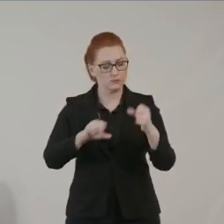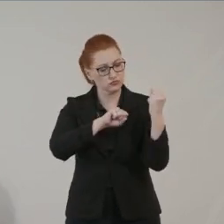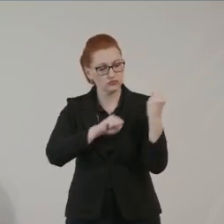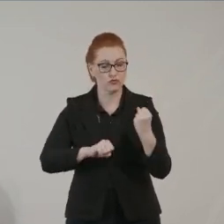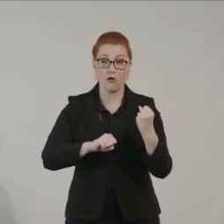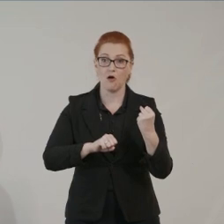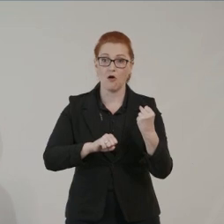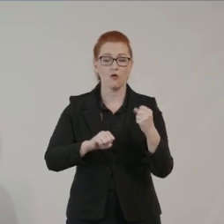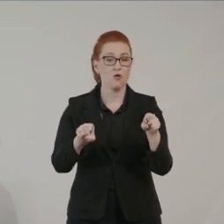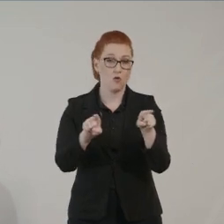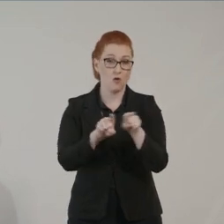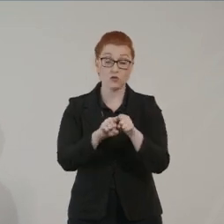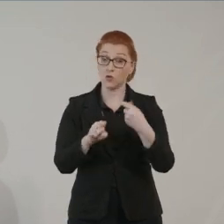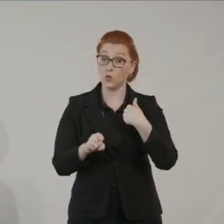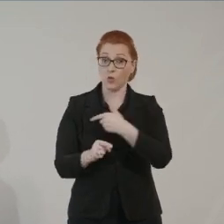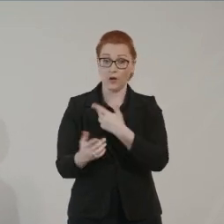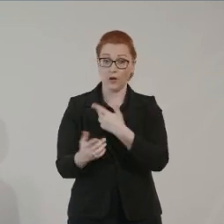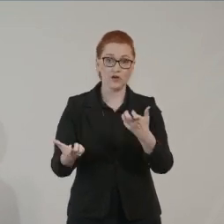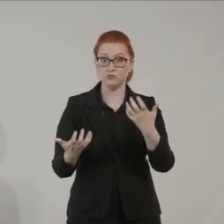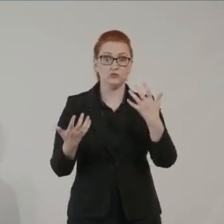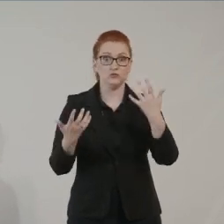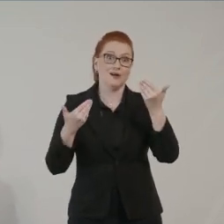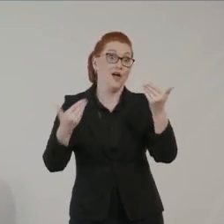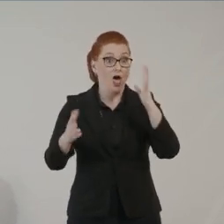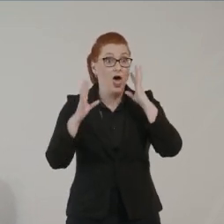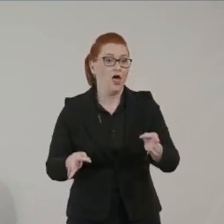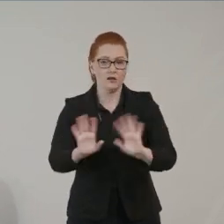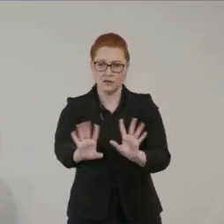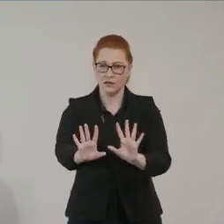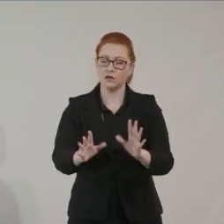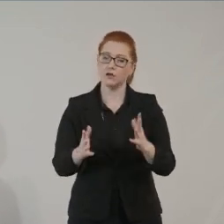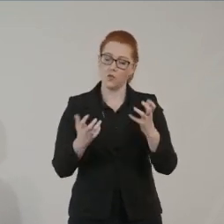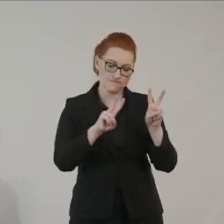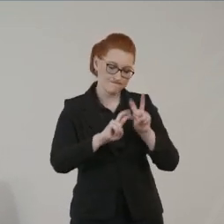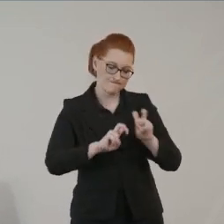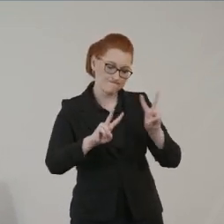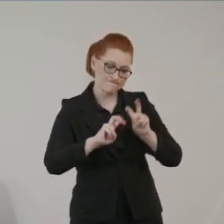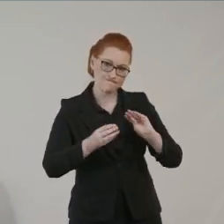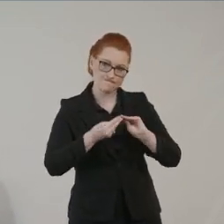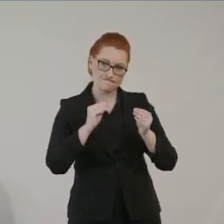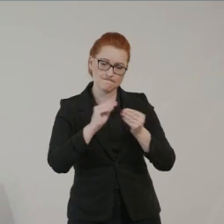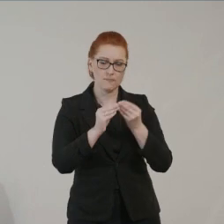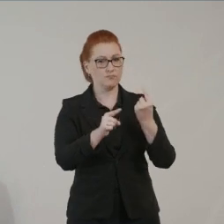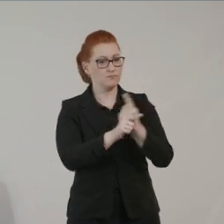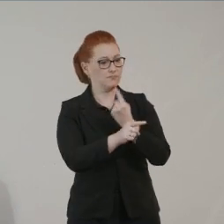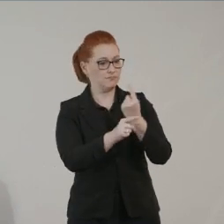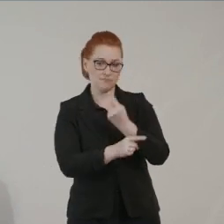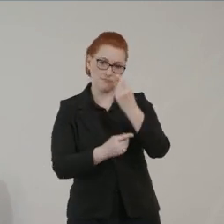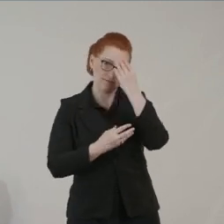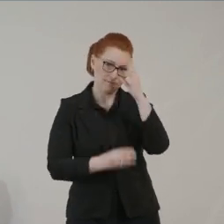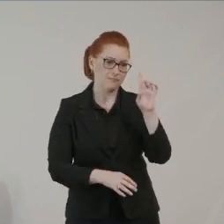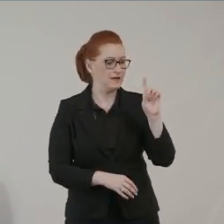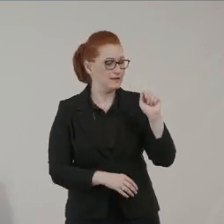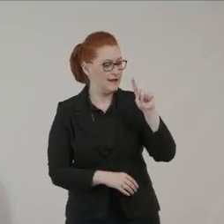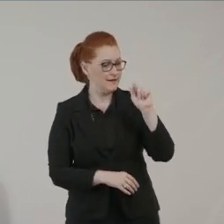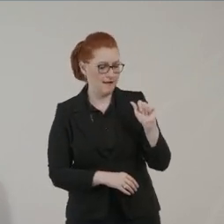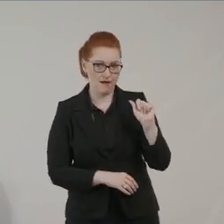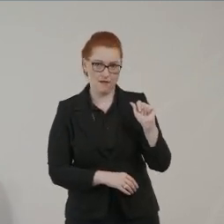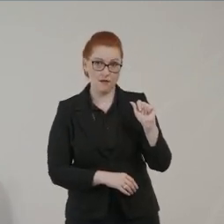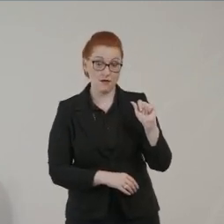and information in which to make decisions so that we can control the growth of this